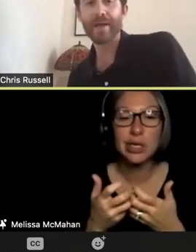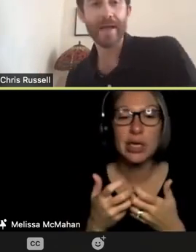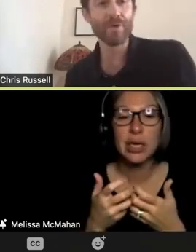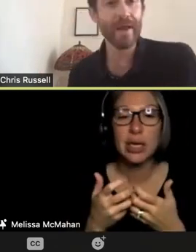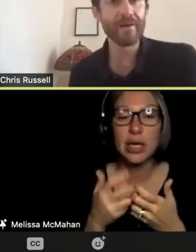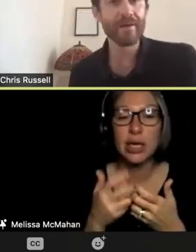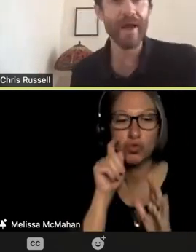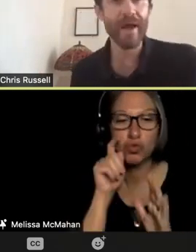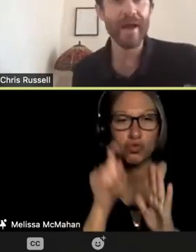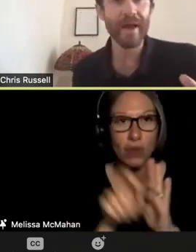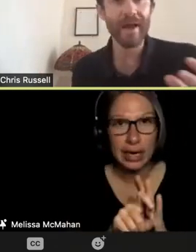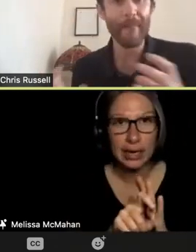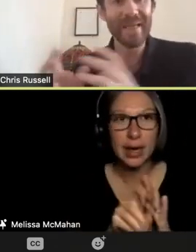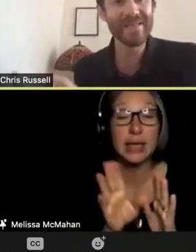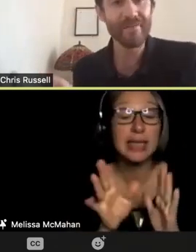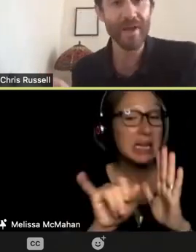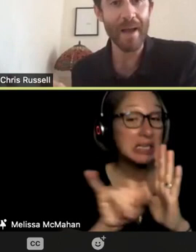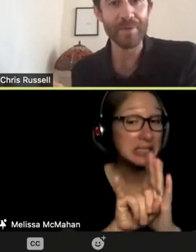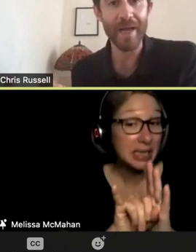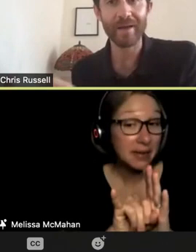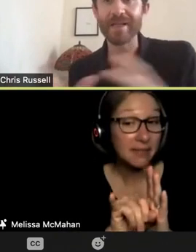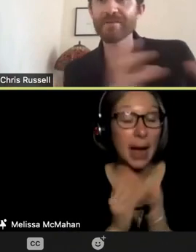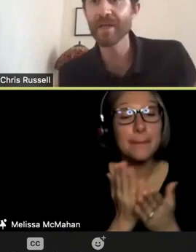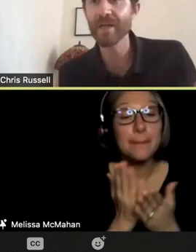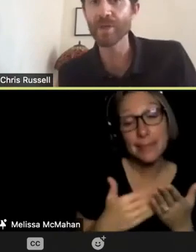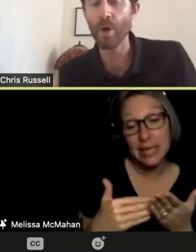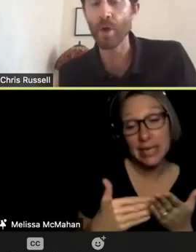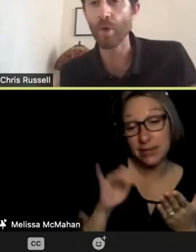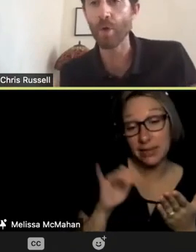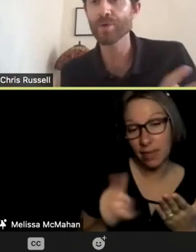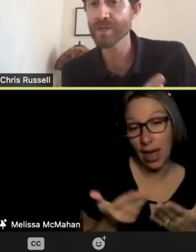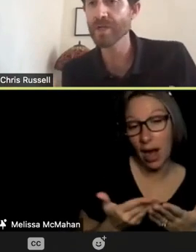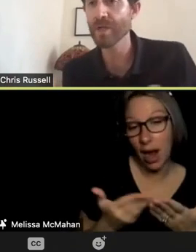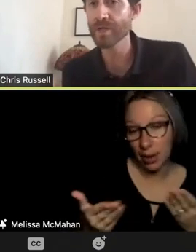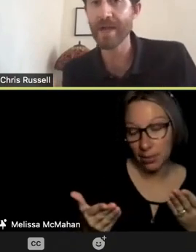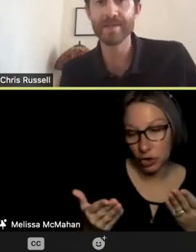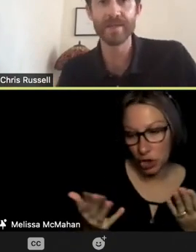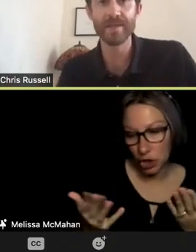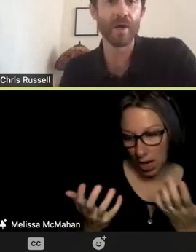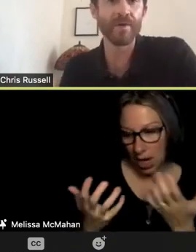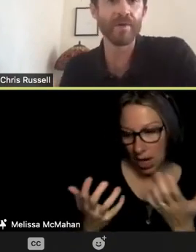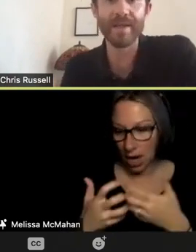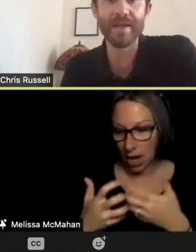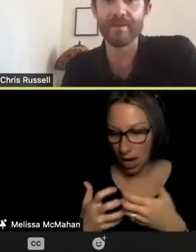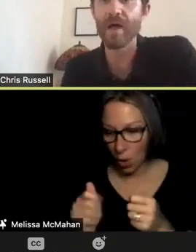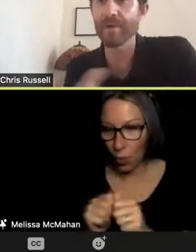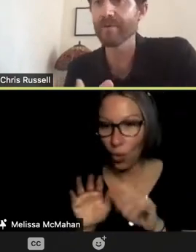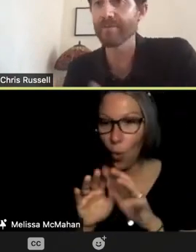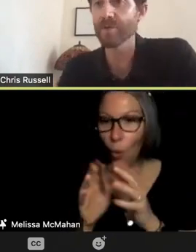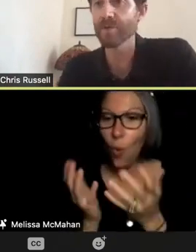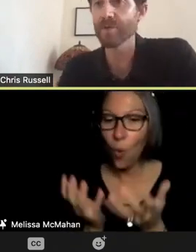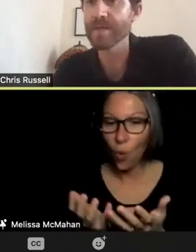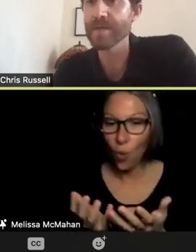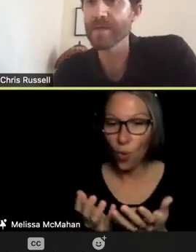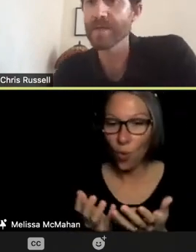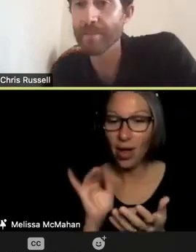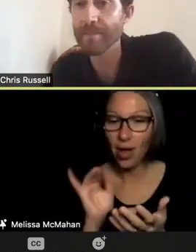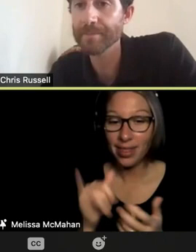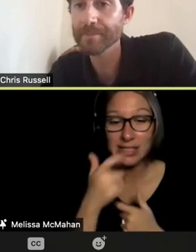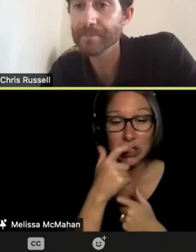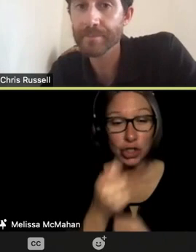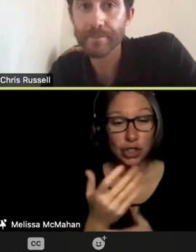to recognize or identify a piece of an object as fitting with the whole, which is an interesting part of concept development and visual